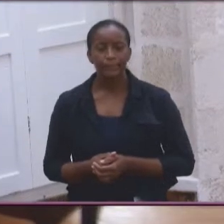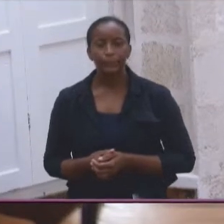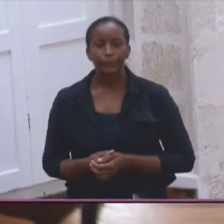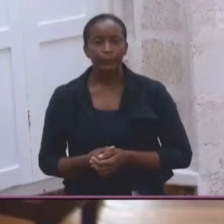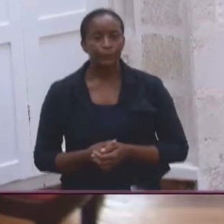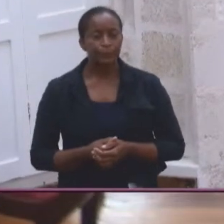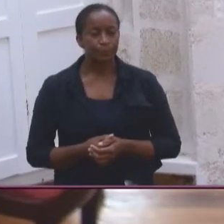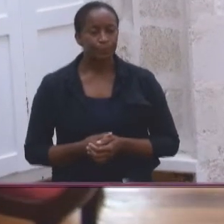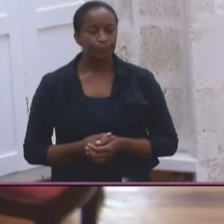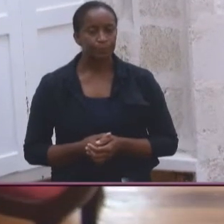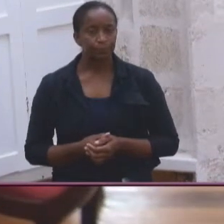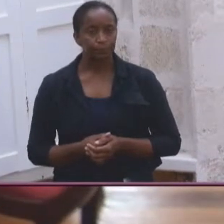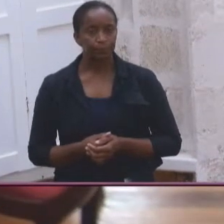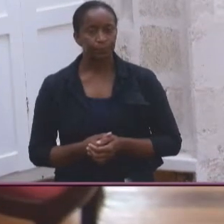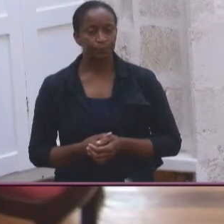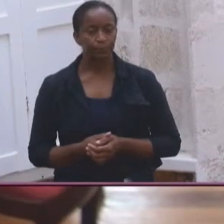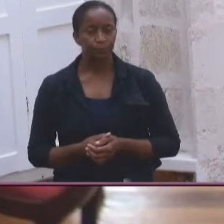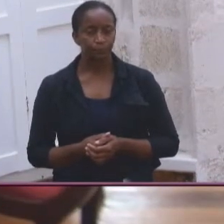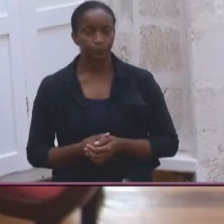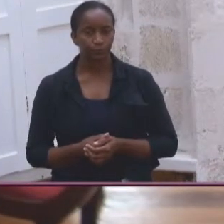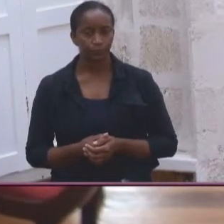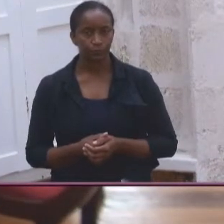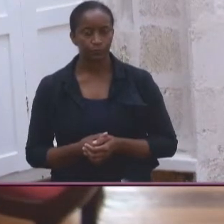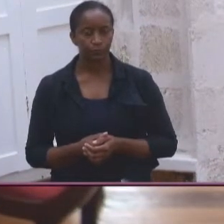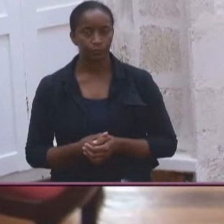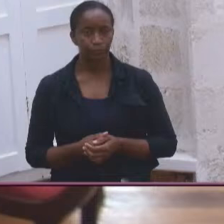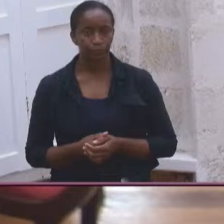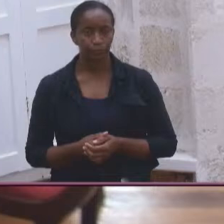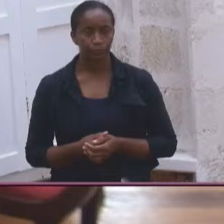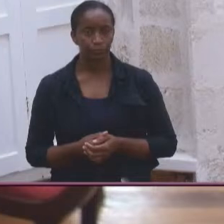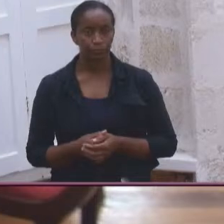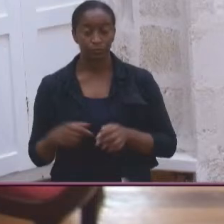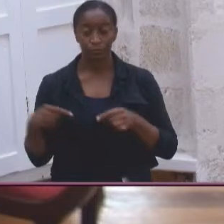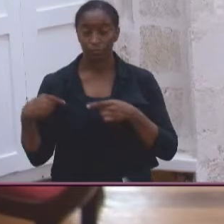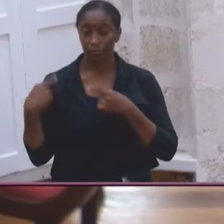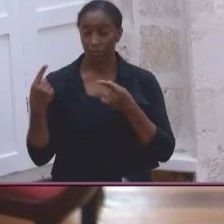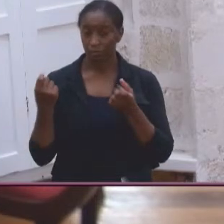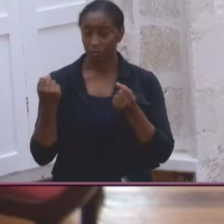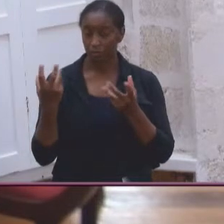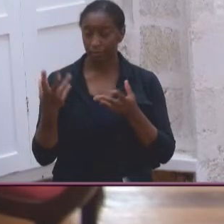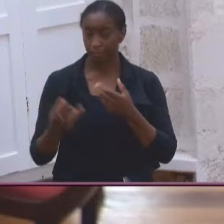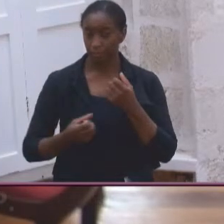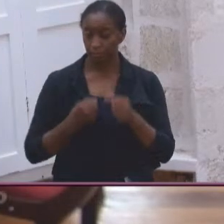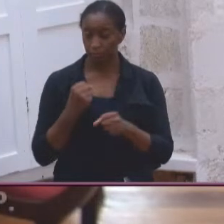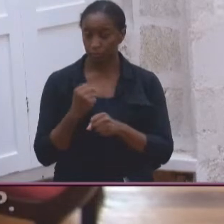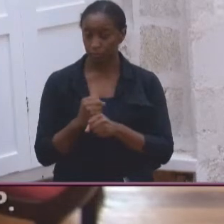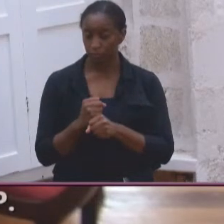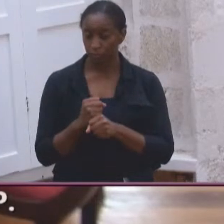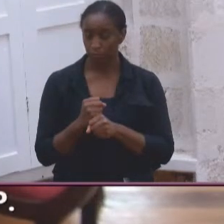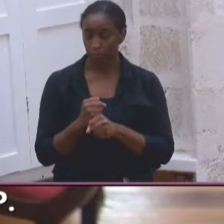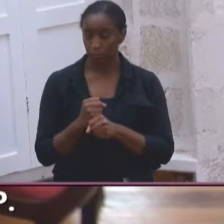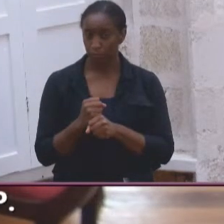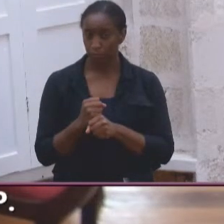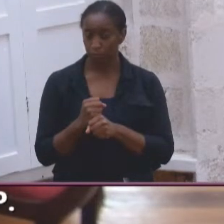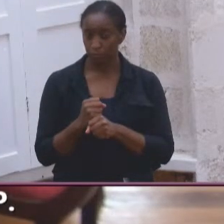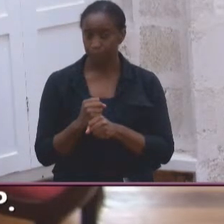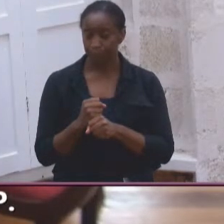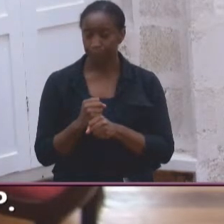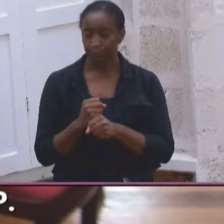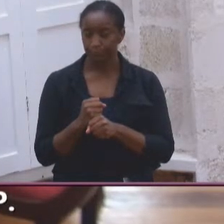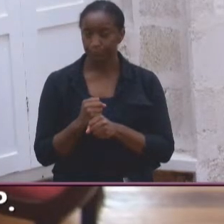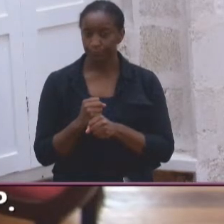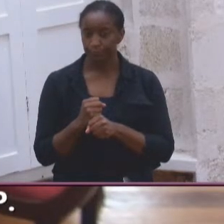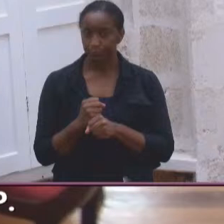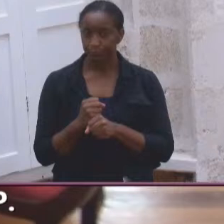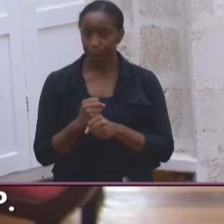the matter of persons who you've had to pay, government has had to clear their lots, the matter of putting it onto their